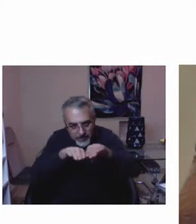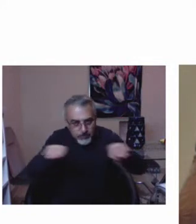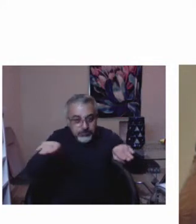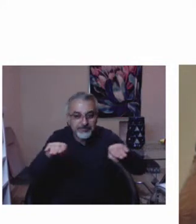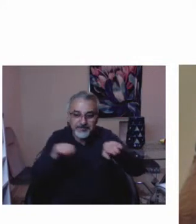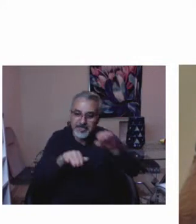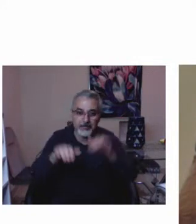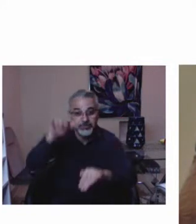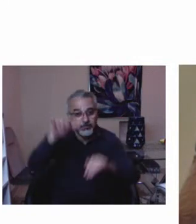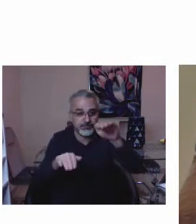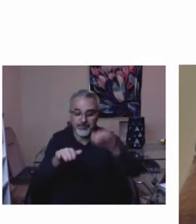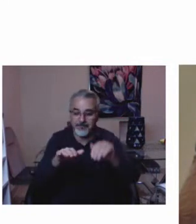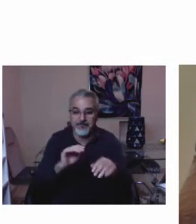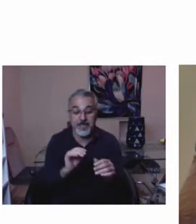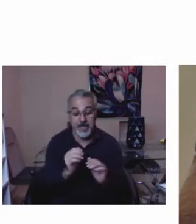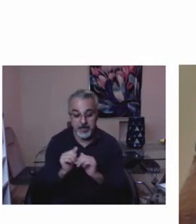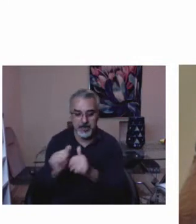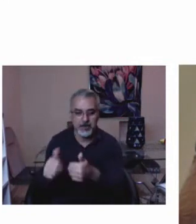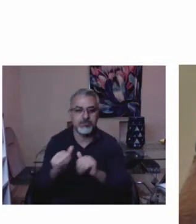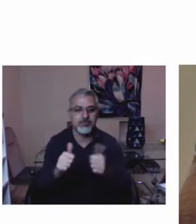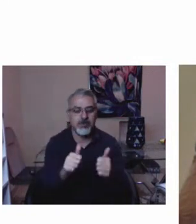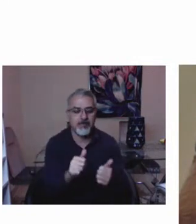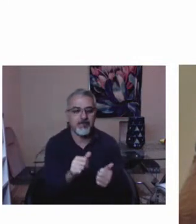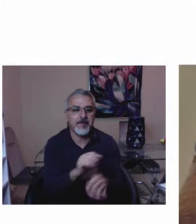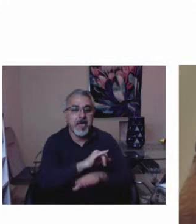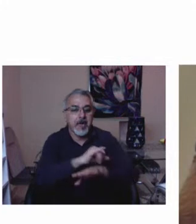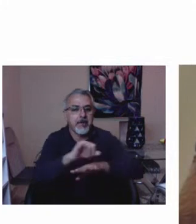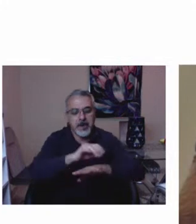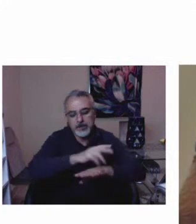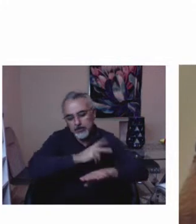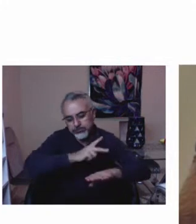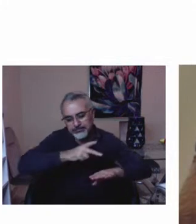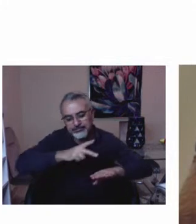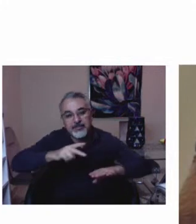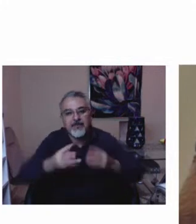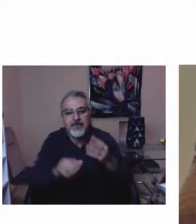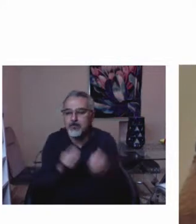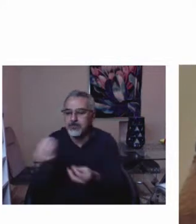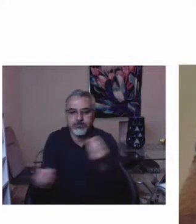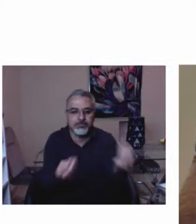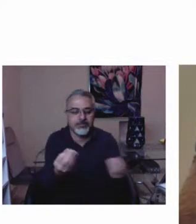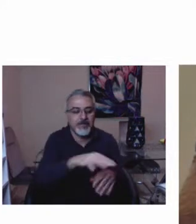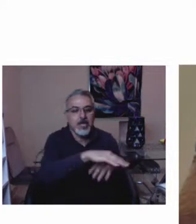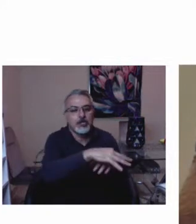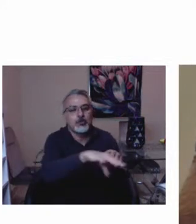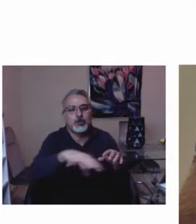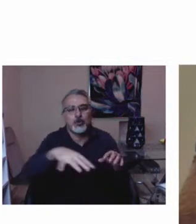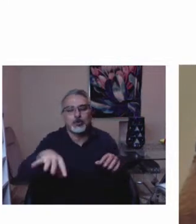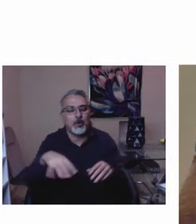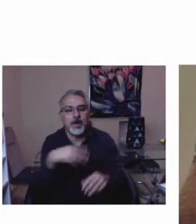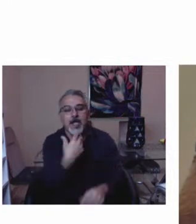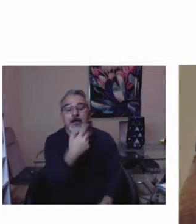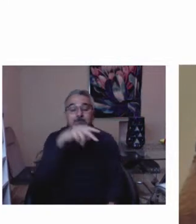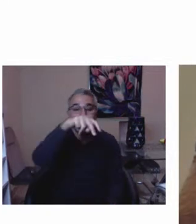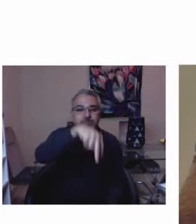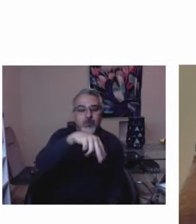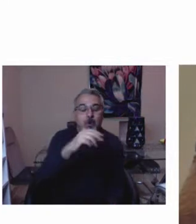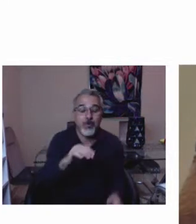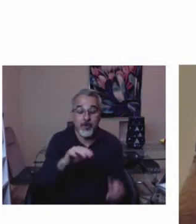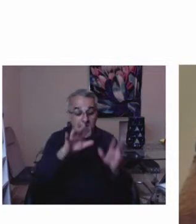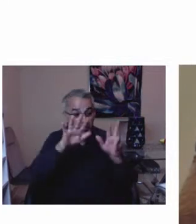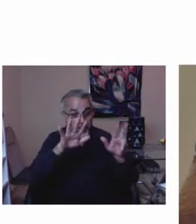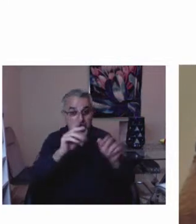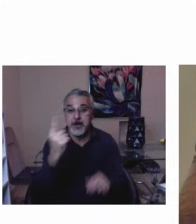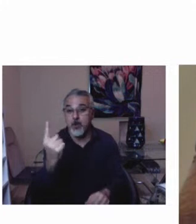countries. In addition to the fund's essential work, however, we need to explore ways to complement catalytic